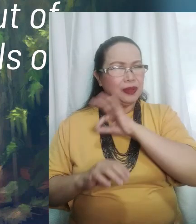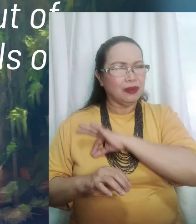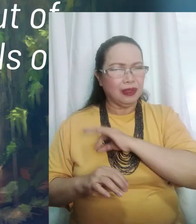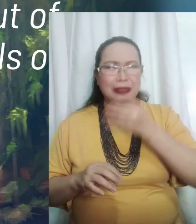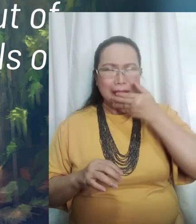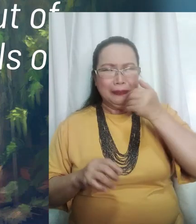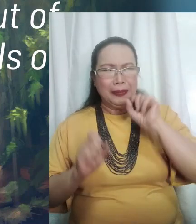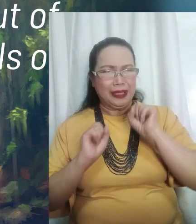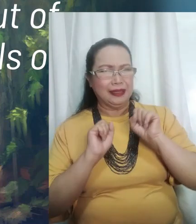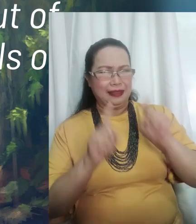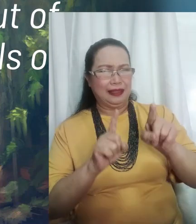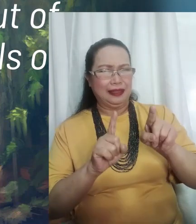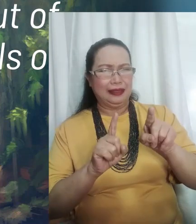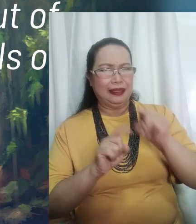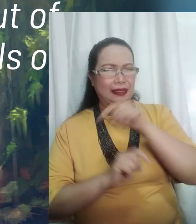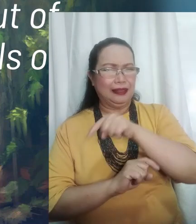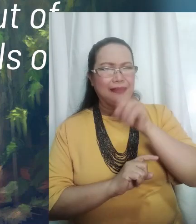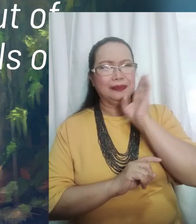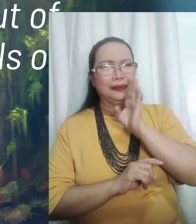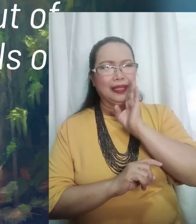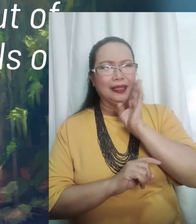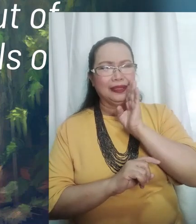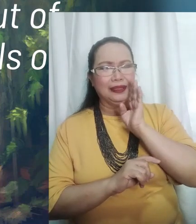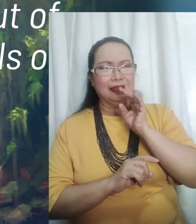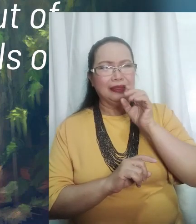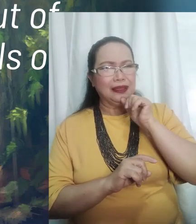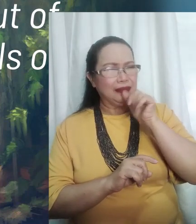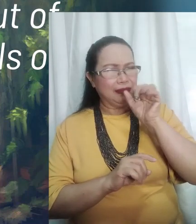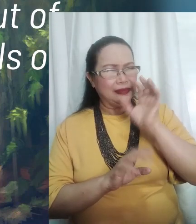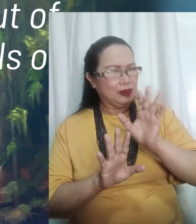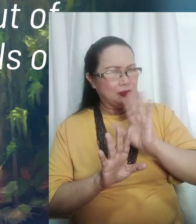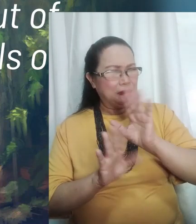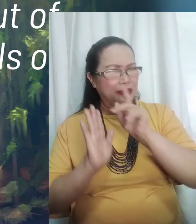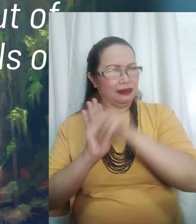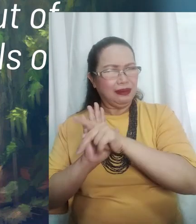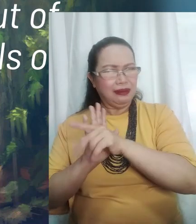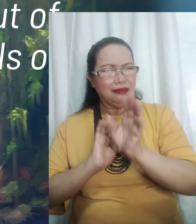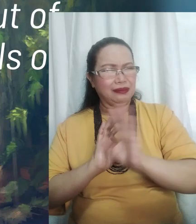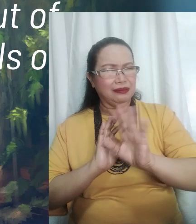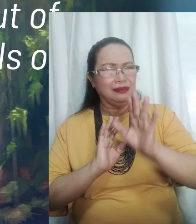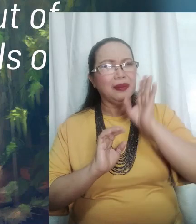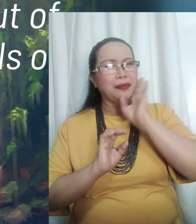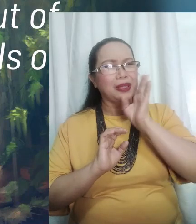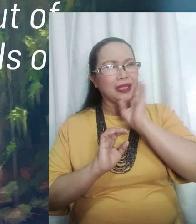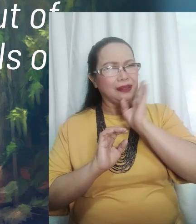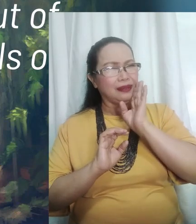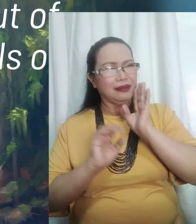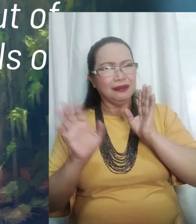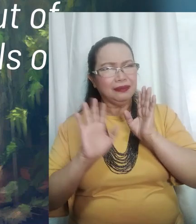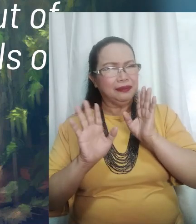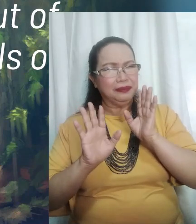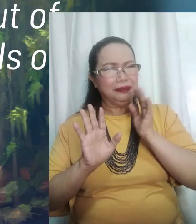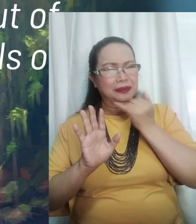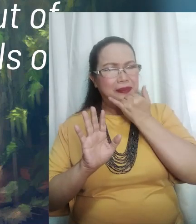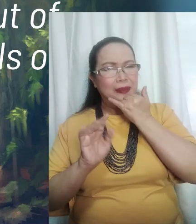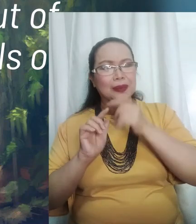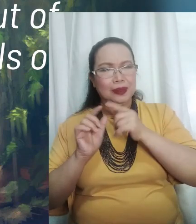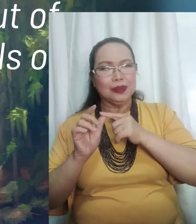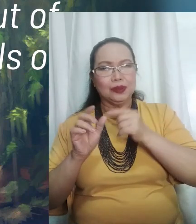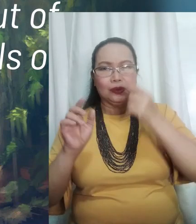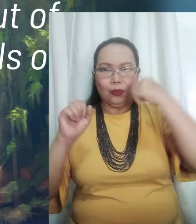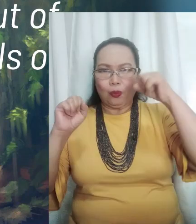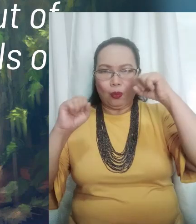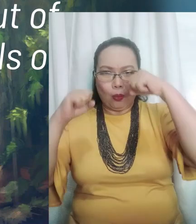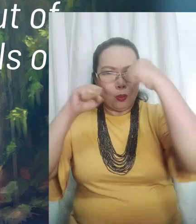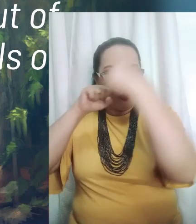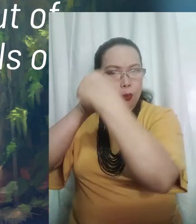sell him to the Ishmaelites and not lay our hands on him. After all, he is our brother, our own flesh and blood." His